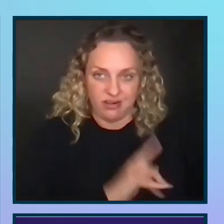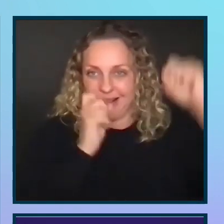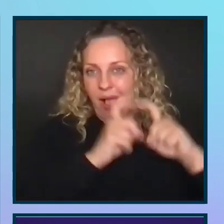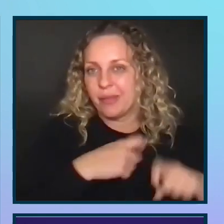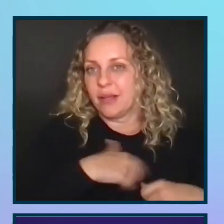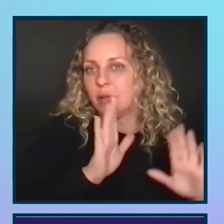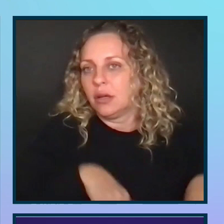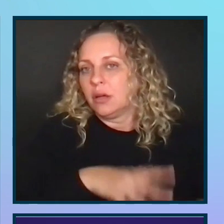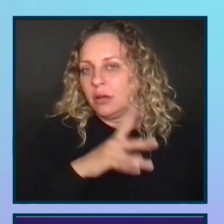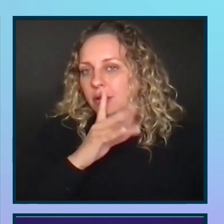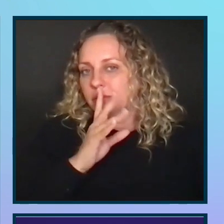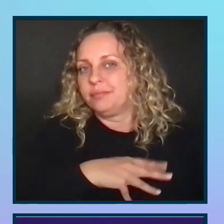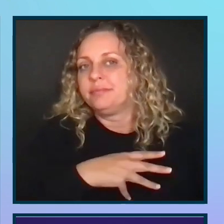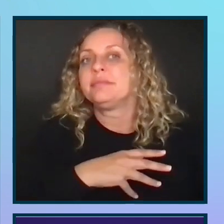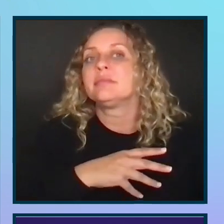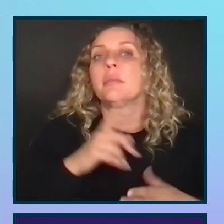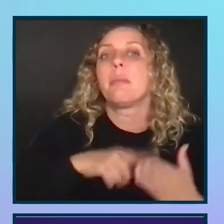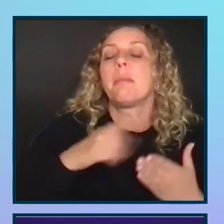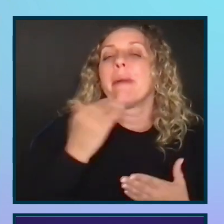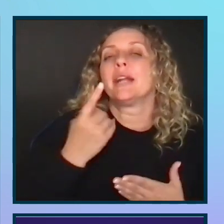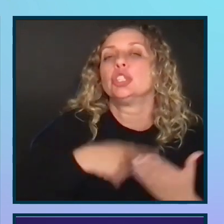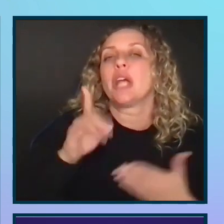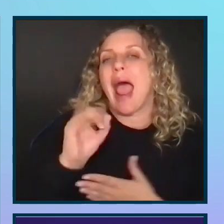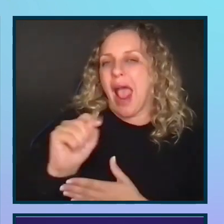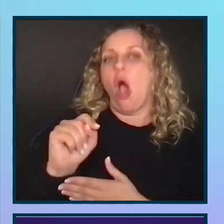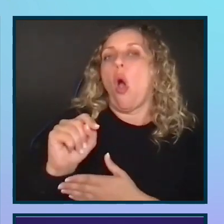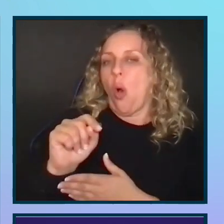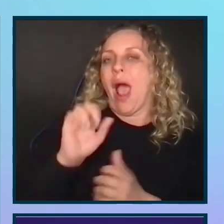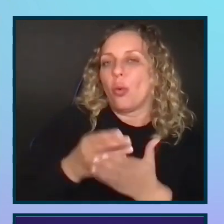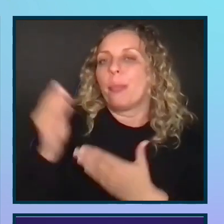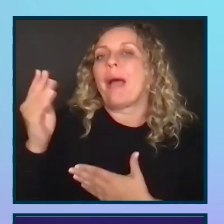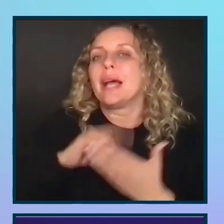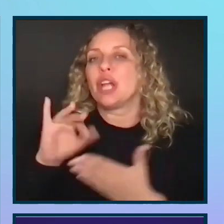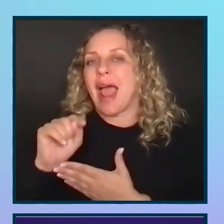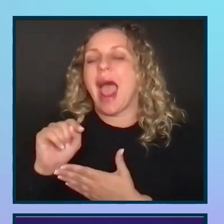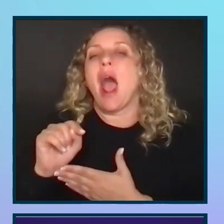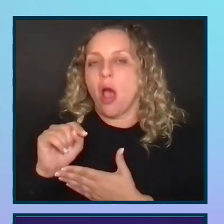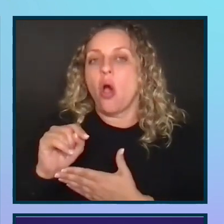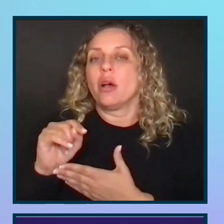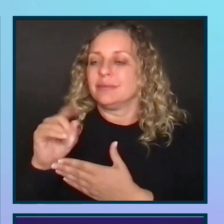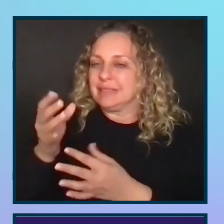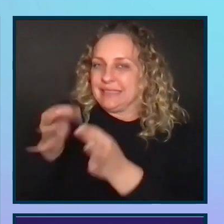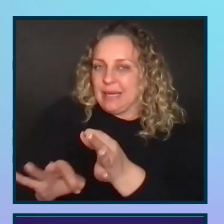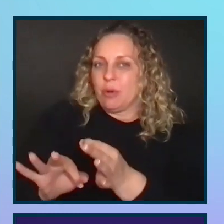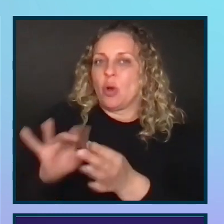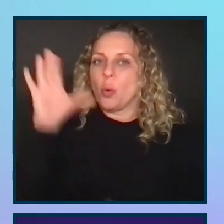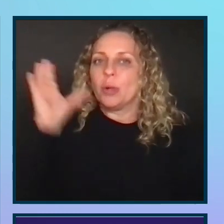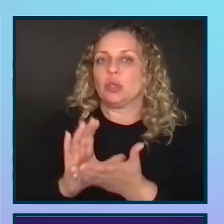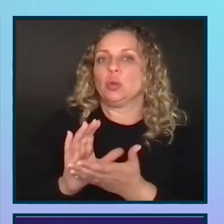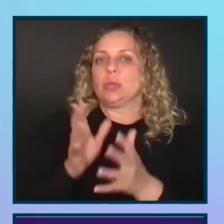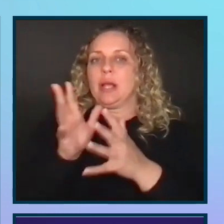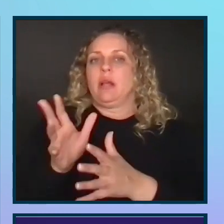And they found that better checkout designs, they can reduce abandonment by 35%. And that translates